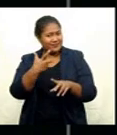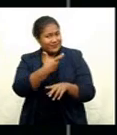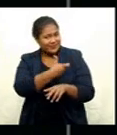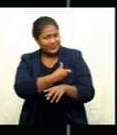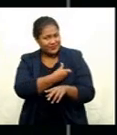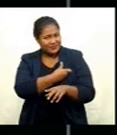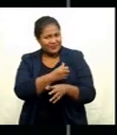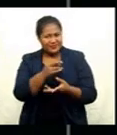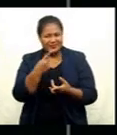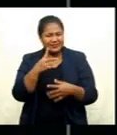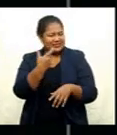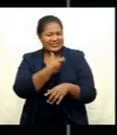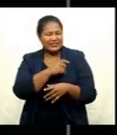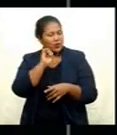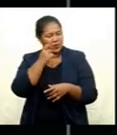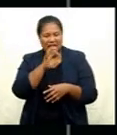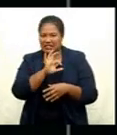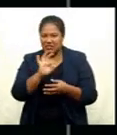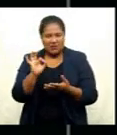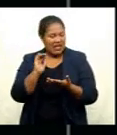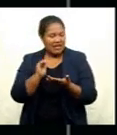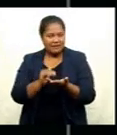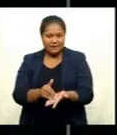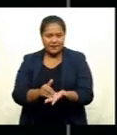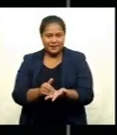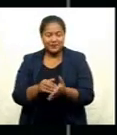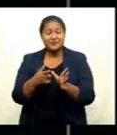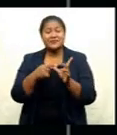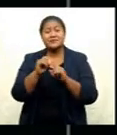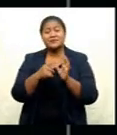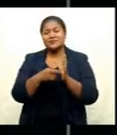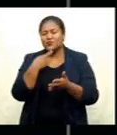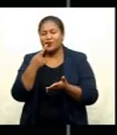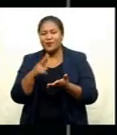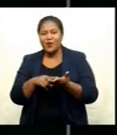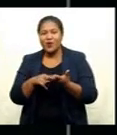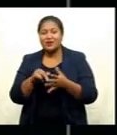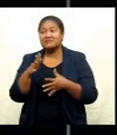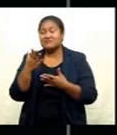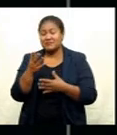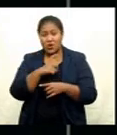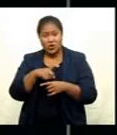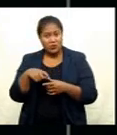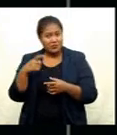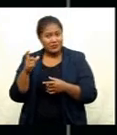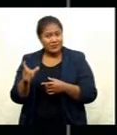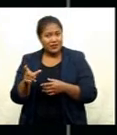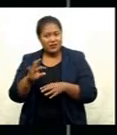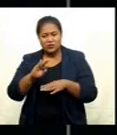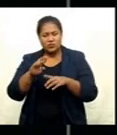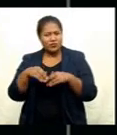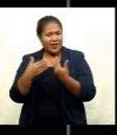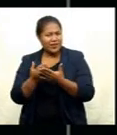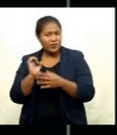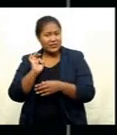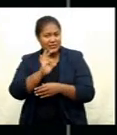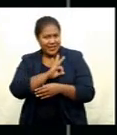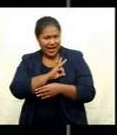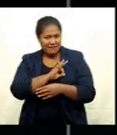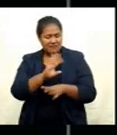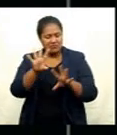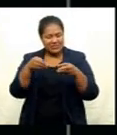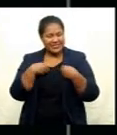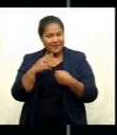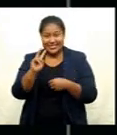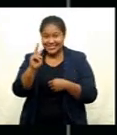their jabs will not be helpful. Apinisa Wangarandovu reports Samarisina, together with his staff and some diplomats, received their